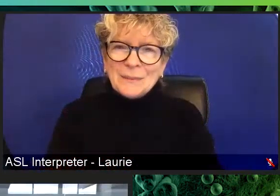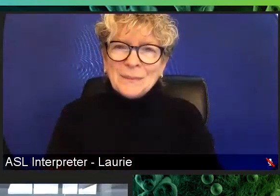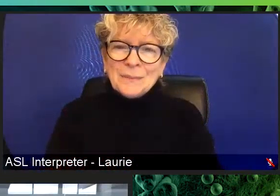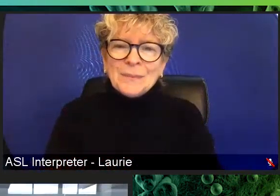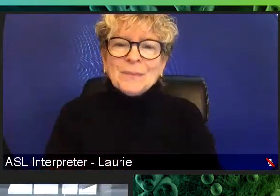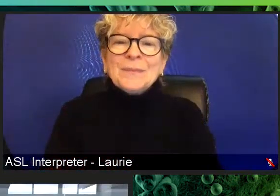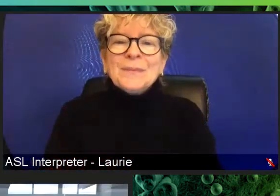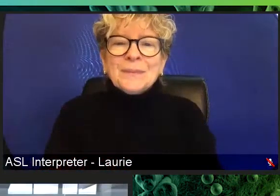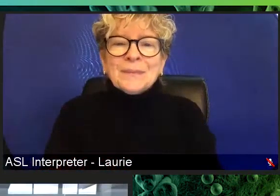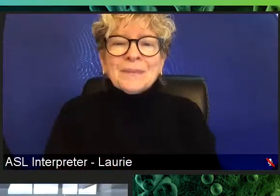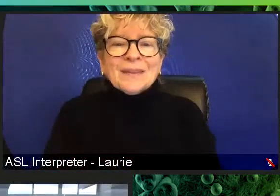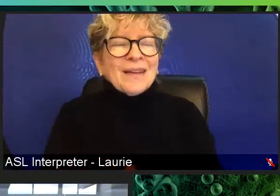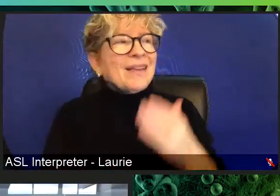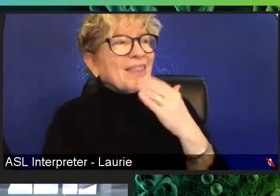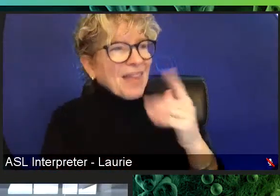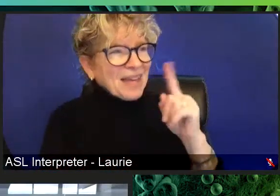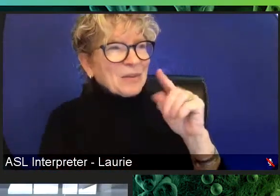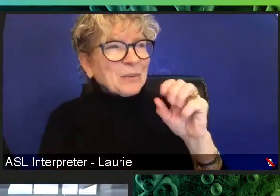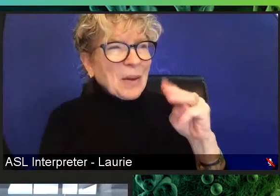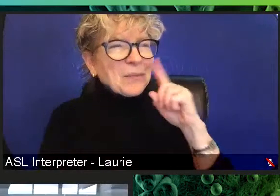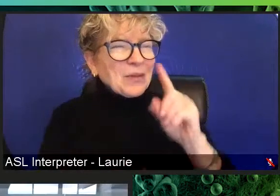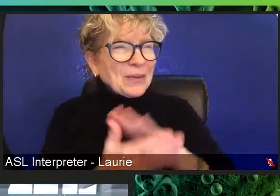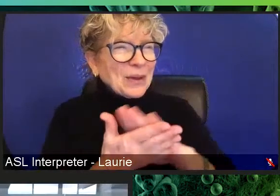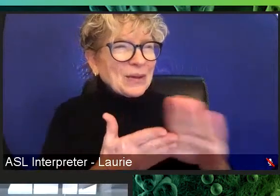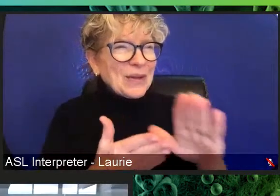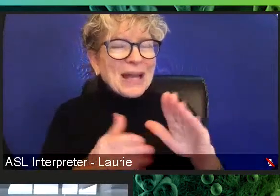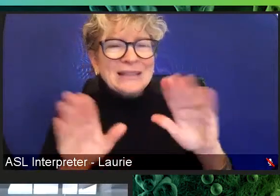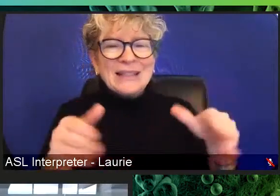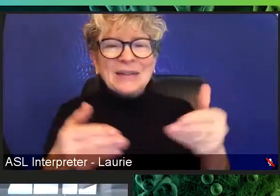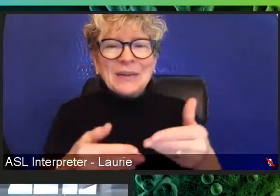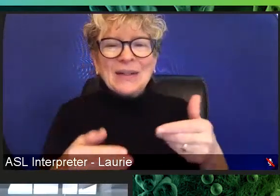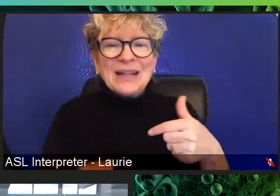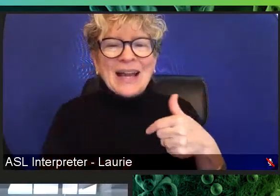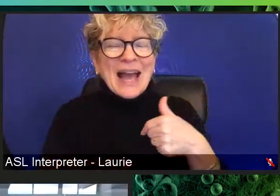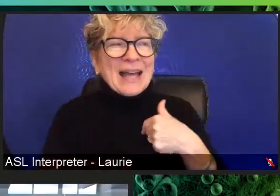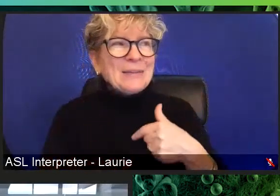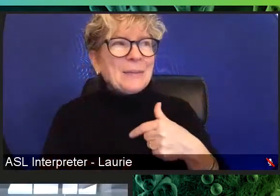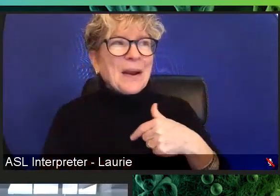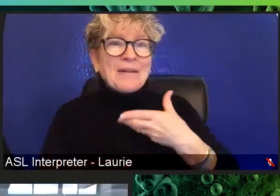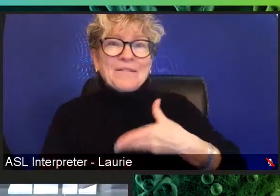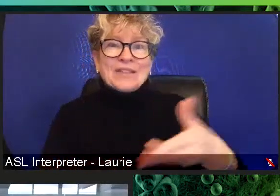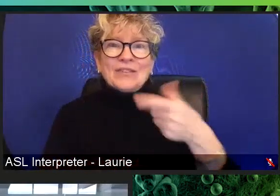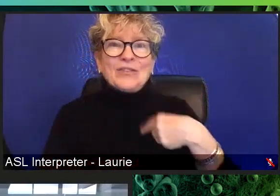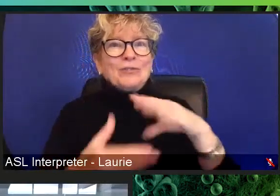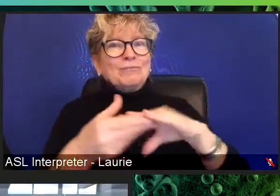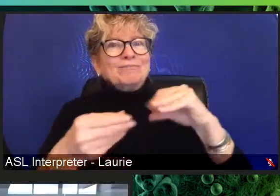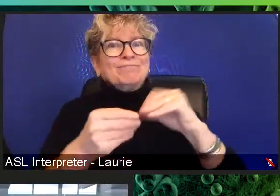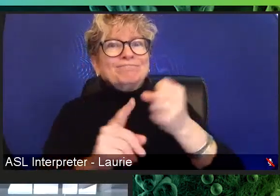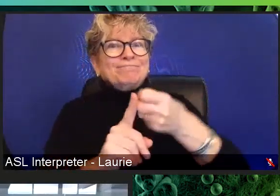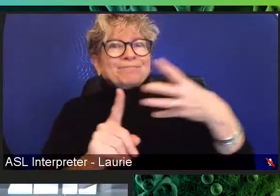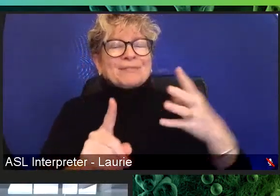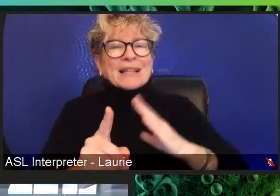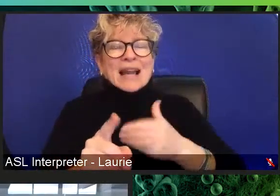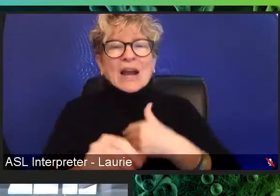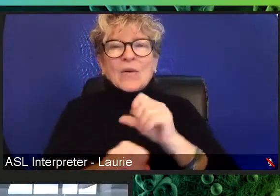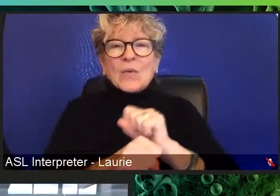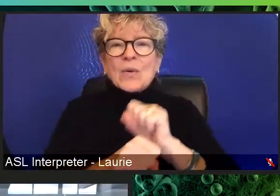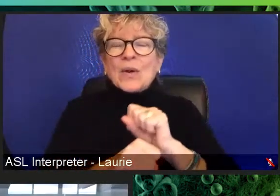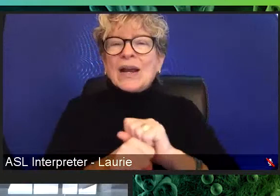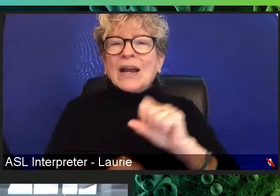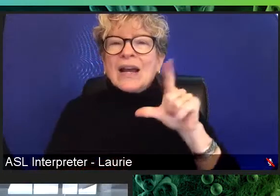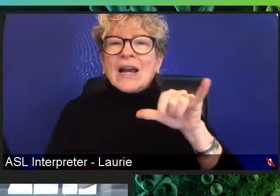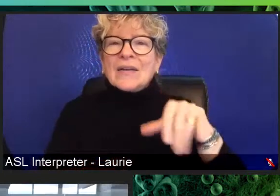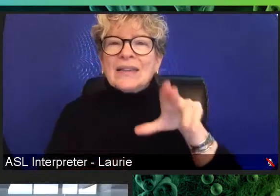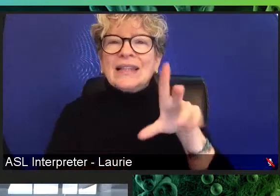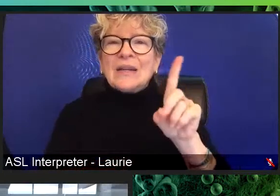Right. So thank you, Tom, for the nice introduction and an opportunity to tell you more about our work. So we're excited about the potential applications of liquid biopsies, such